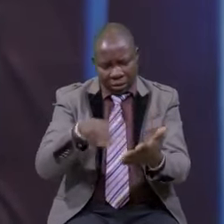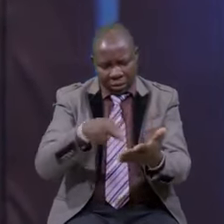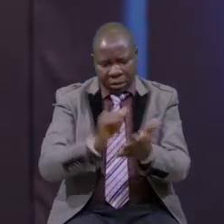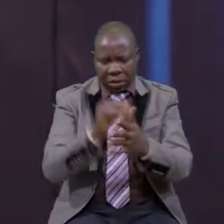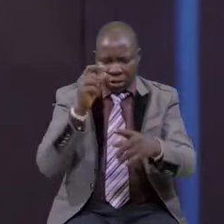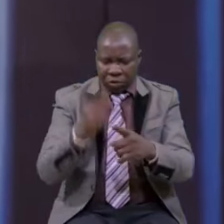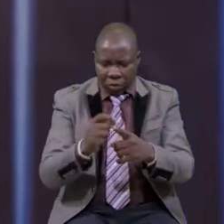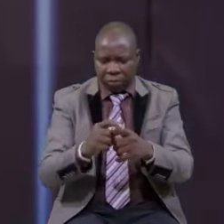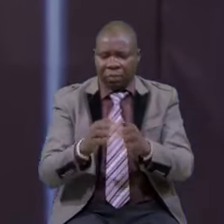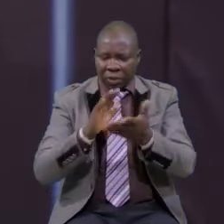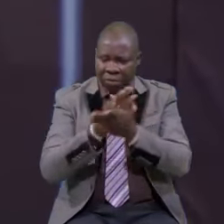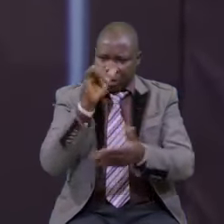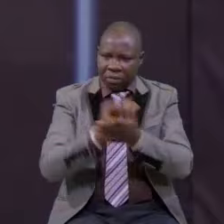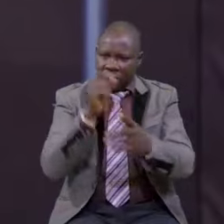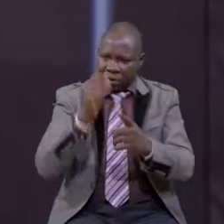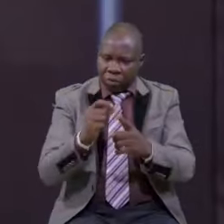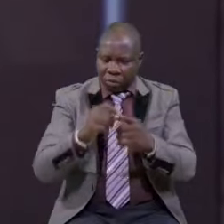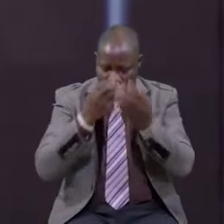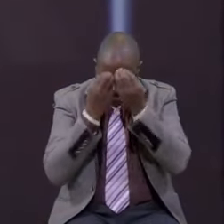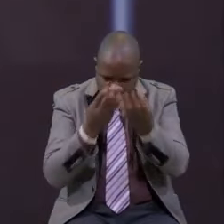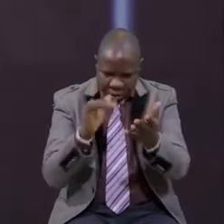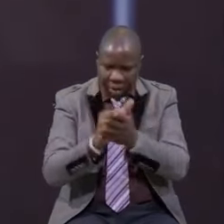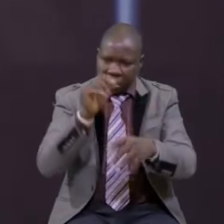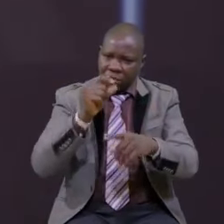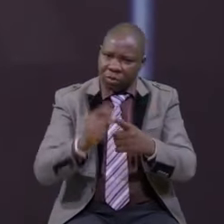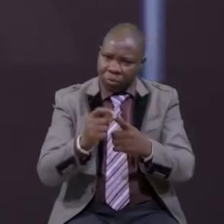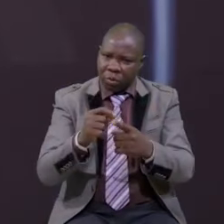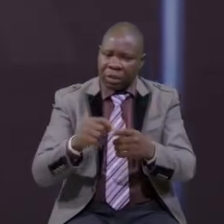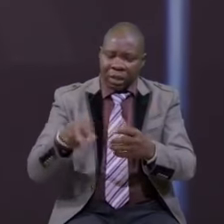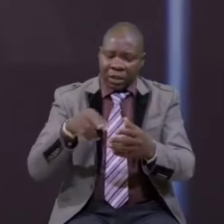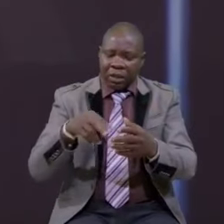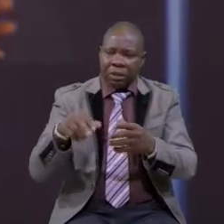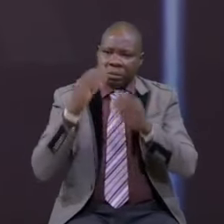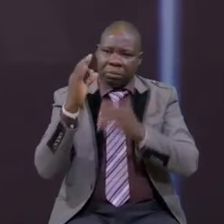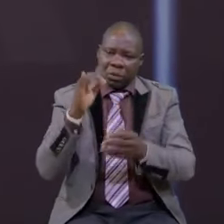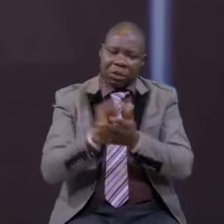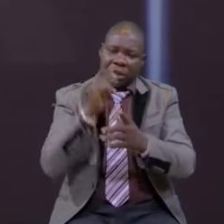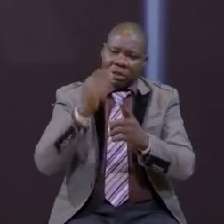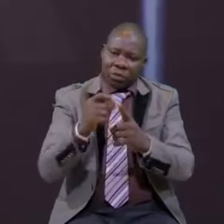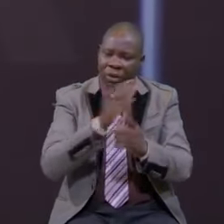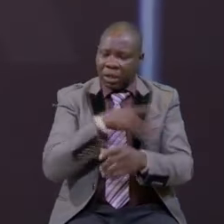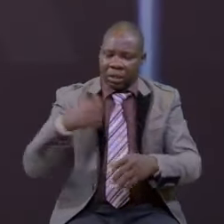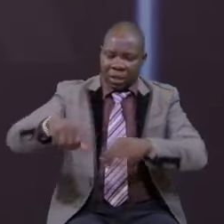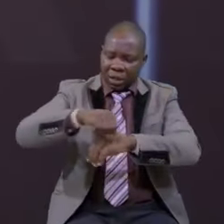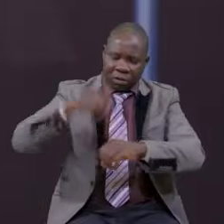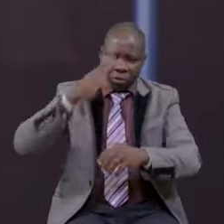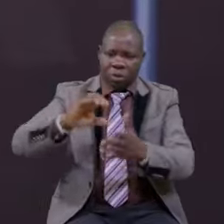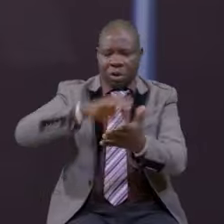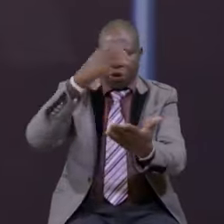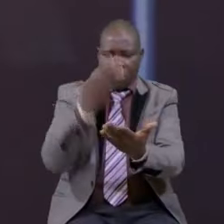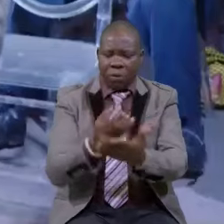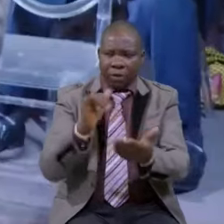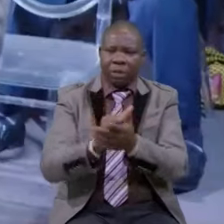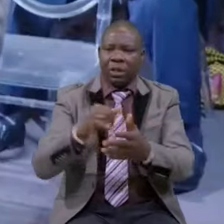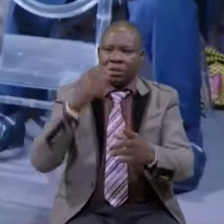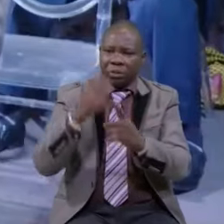word, preach that word, and the anointing will confirm the word he has given us in